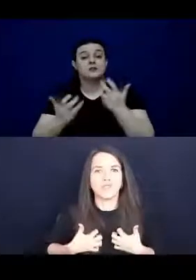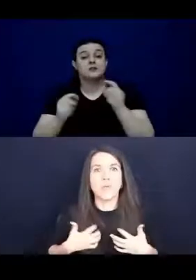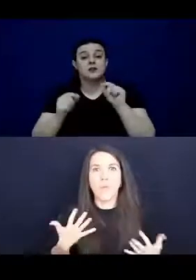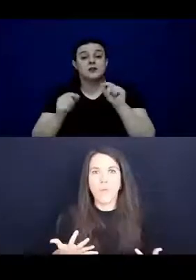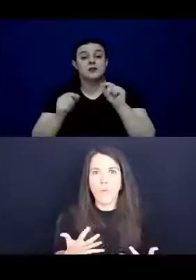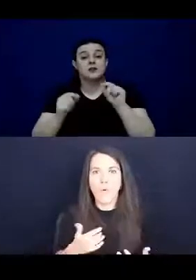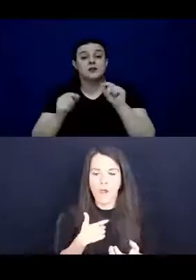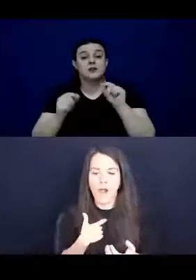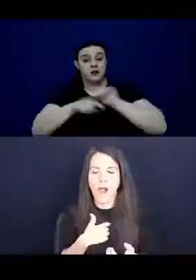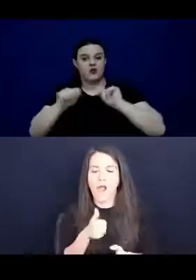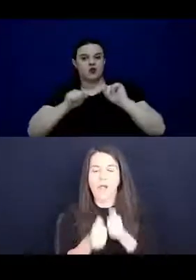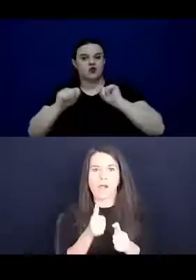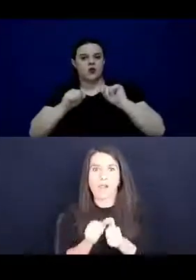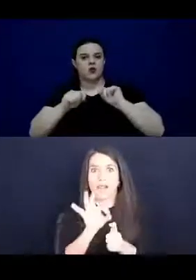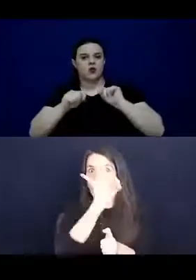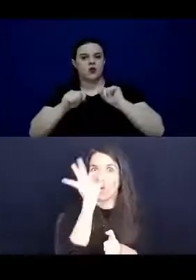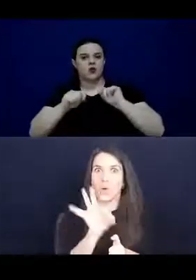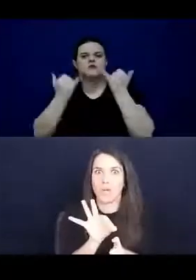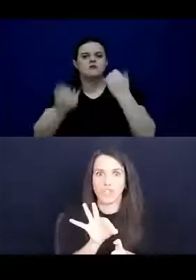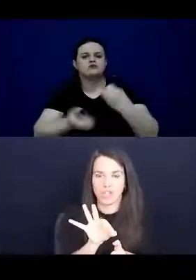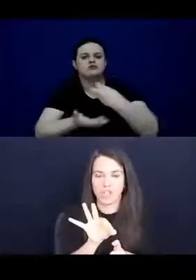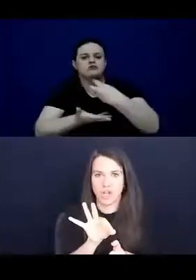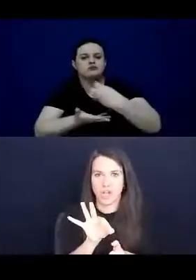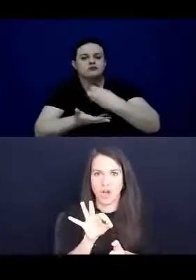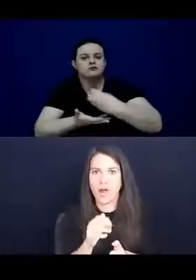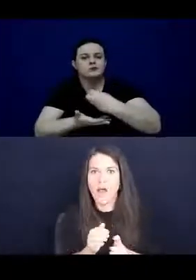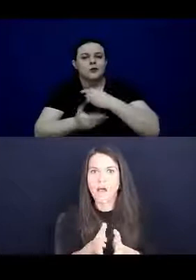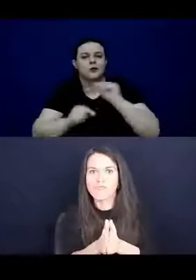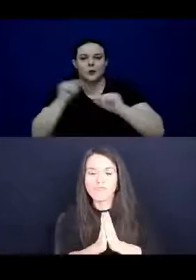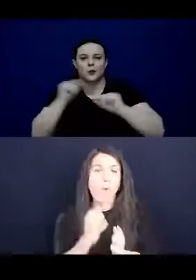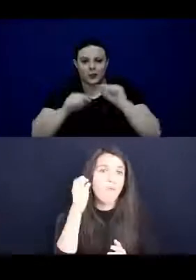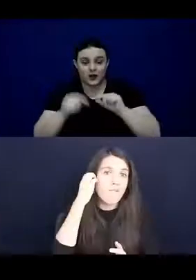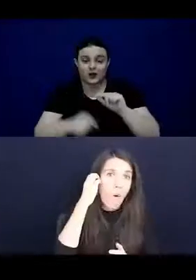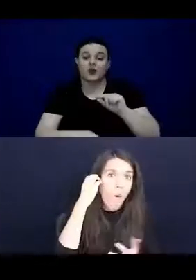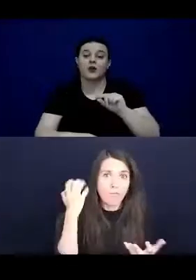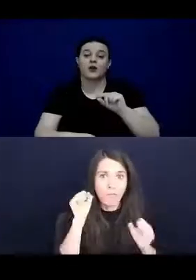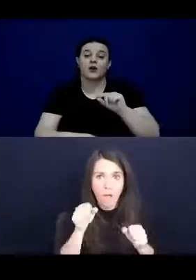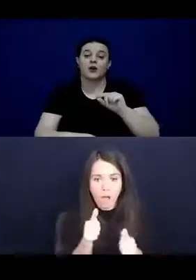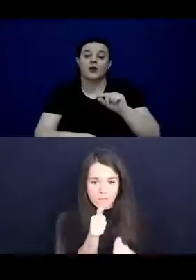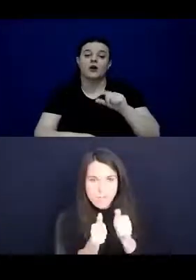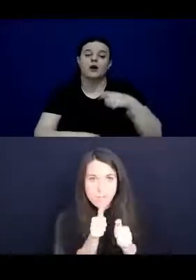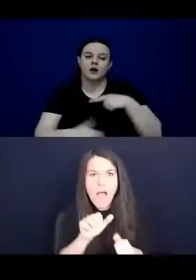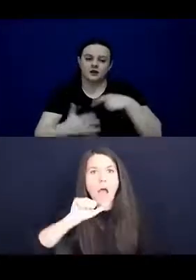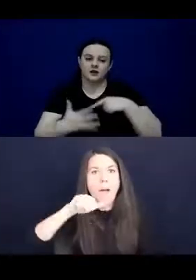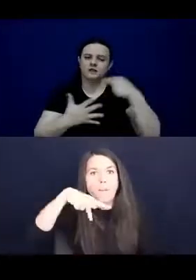sending queries. Now this might be done using a mobile phone application and using particular